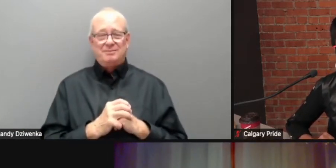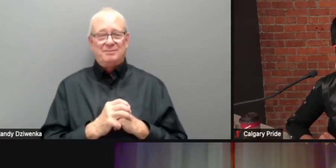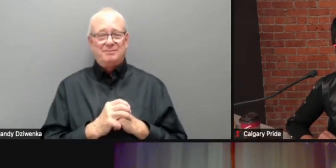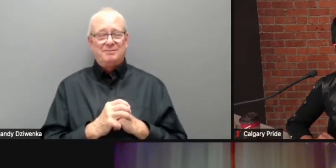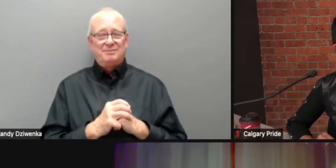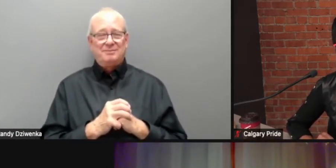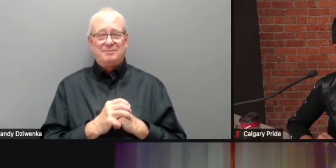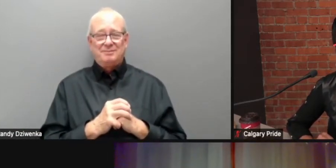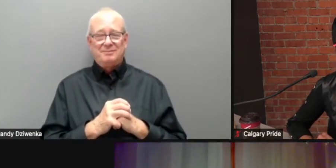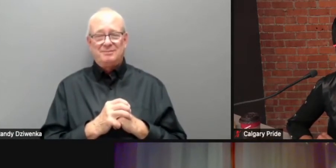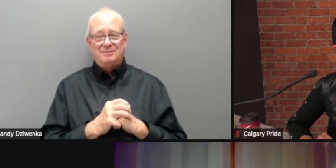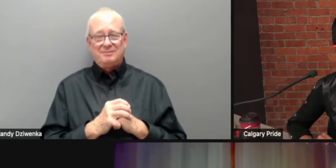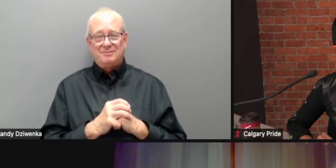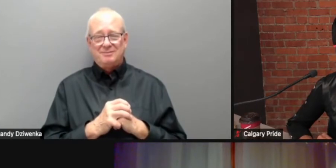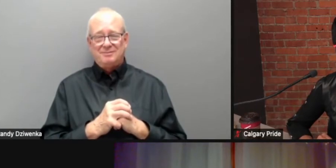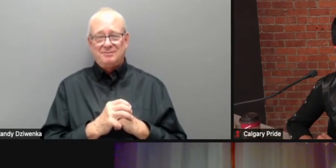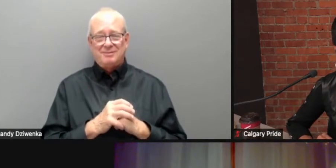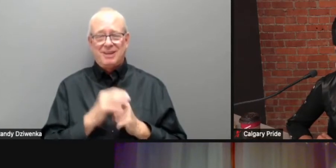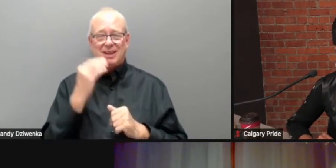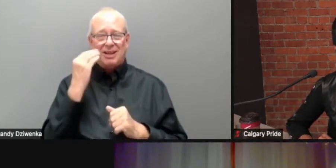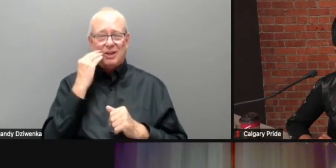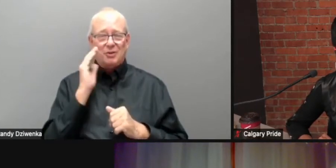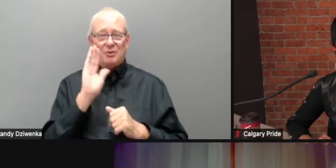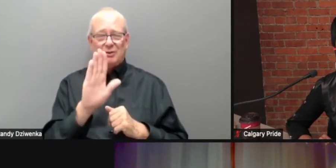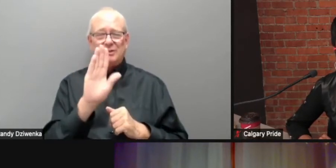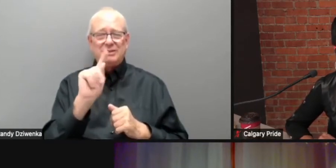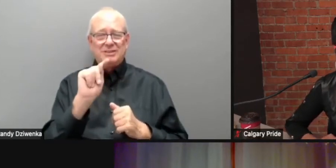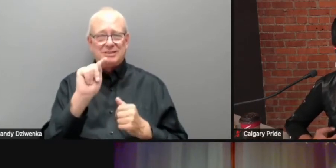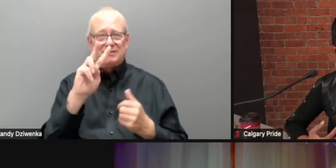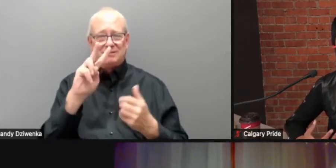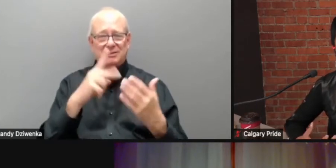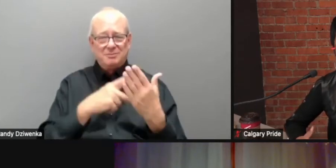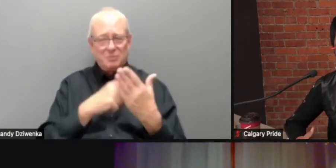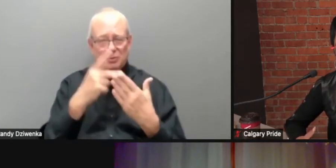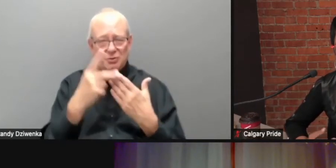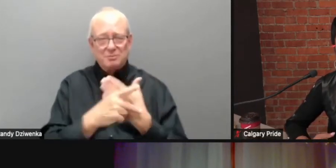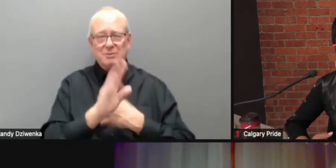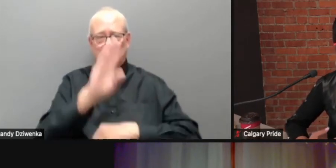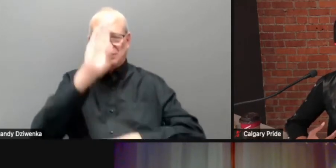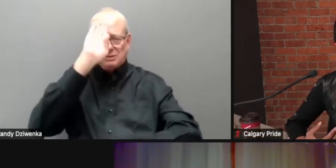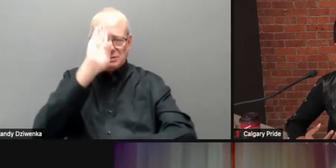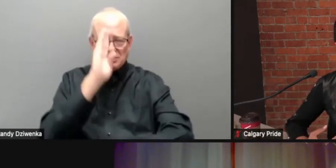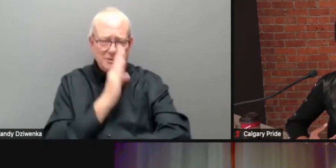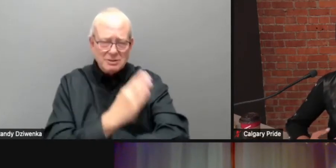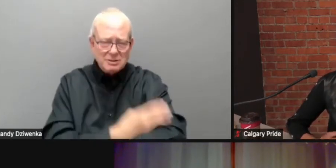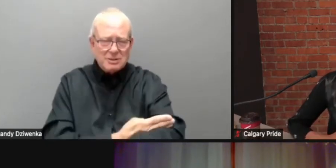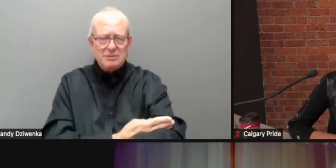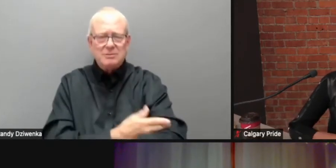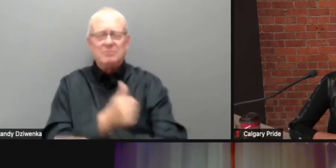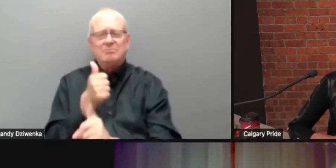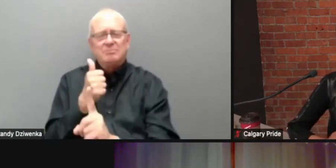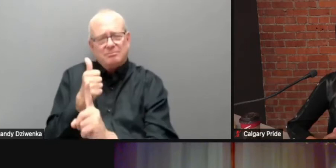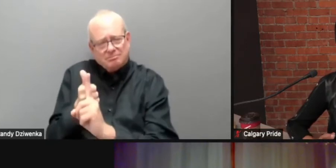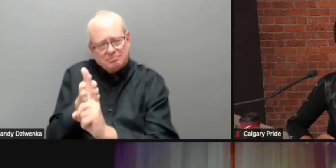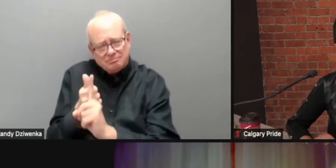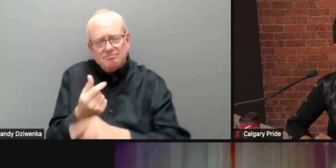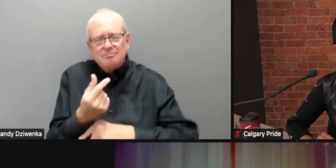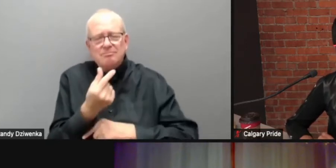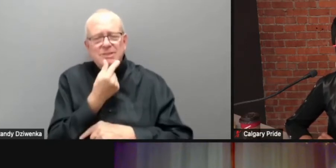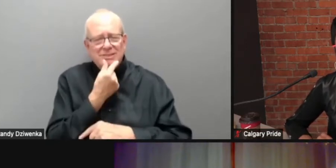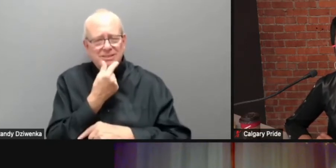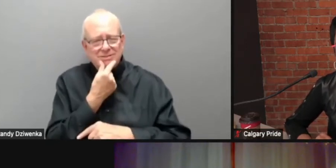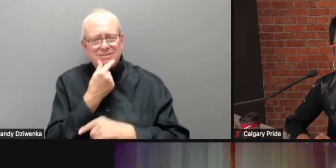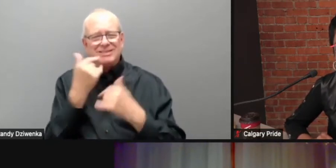show Family Karma that you have a son who identifies as gay and is now engaged. And during the show, we've seen the